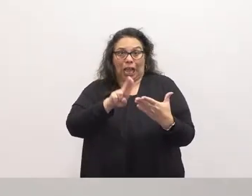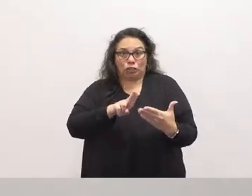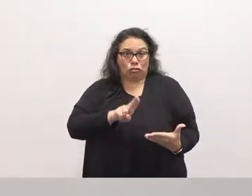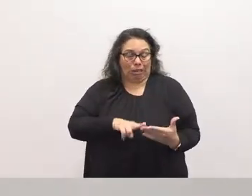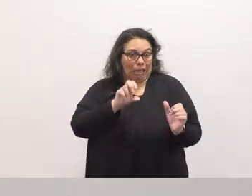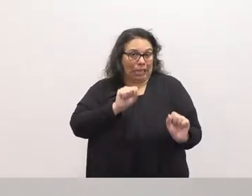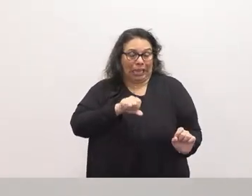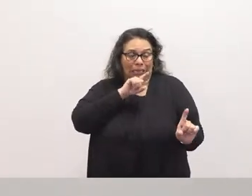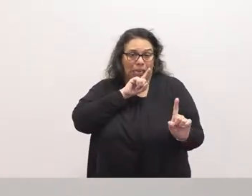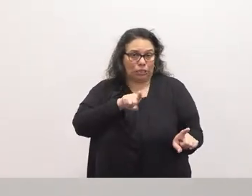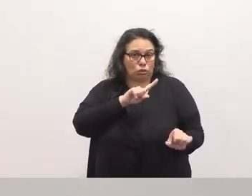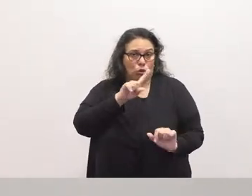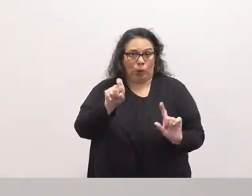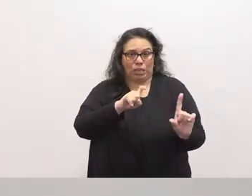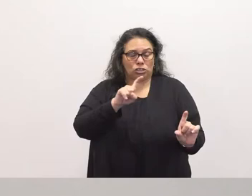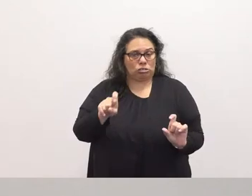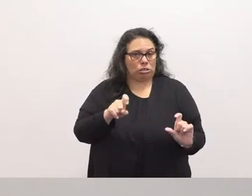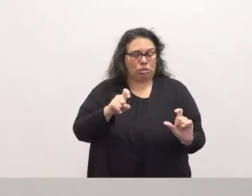answer that question.